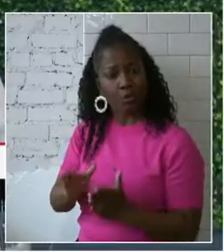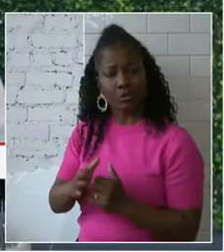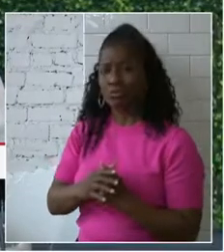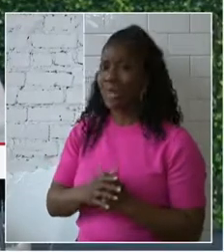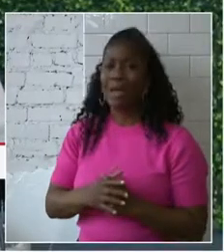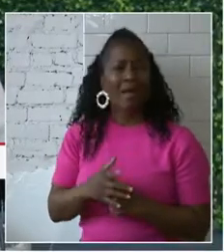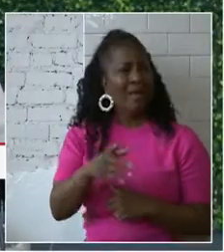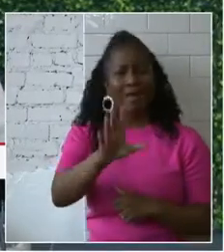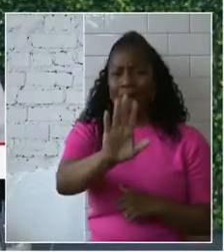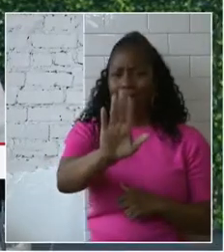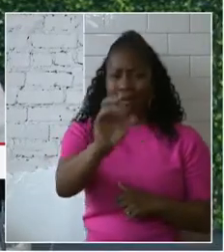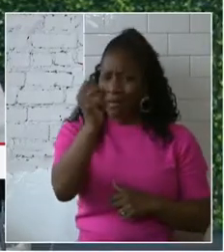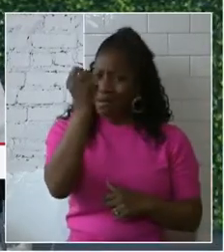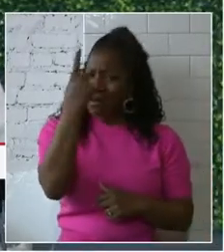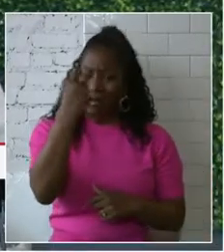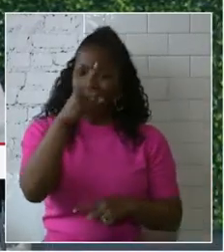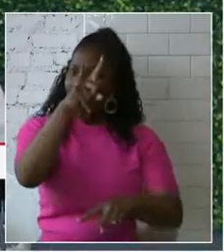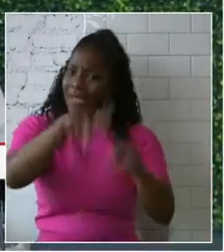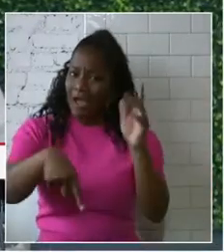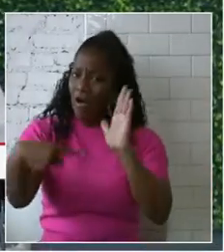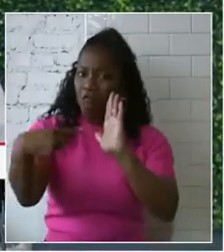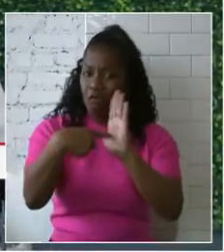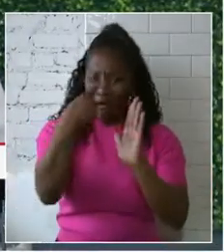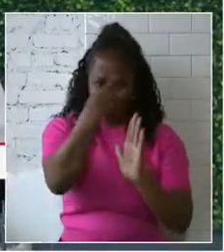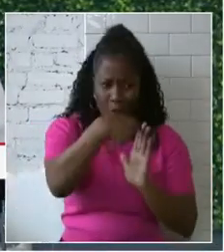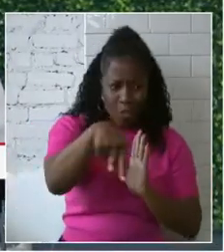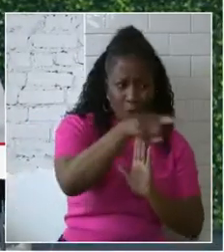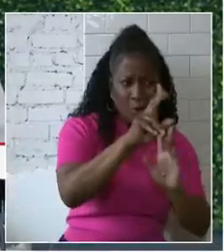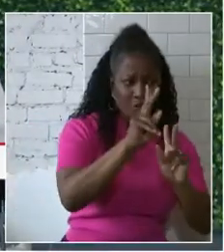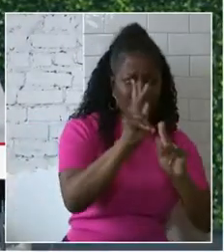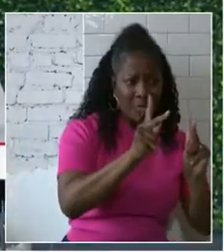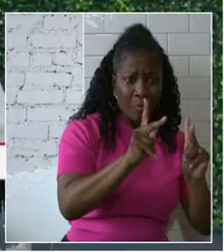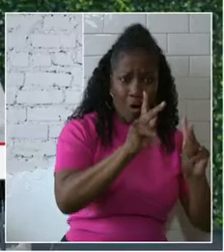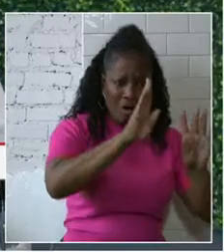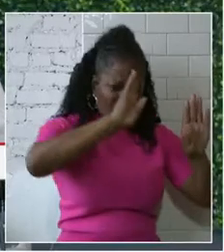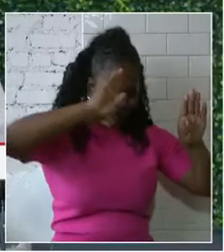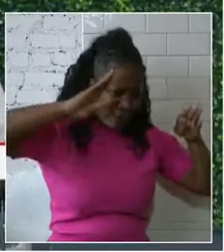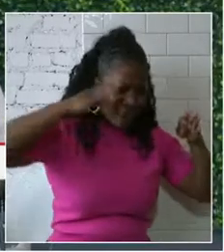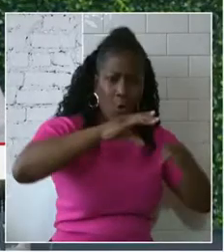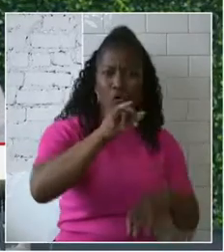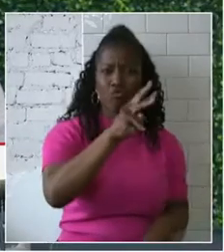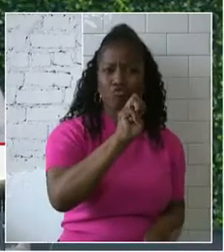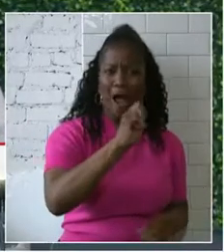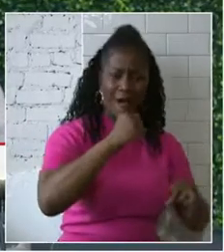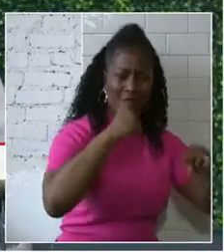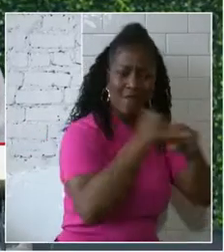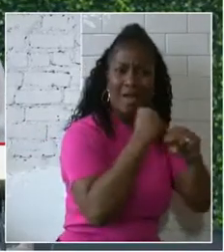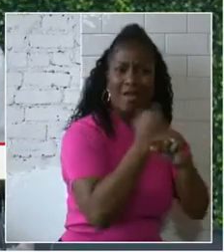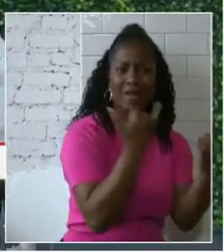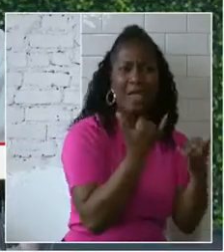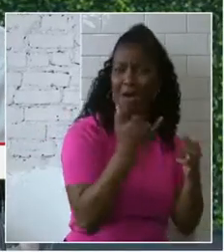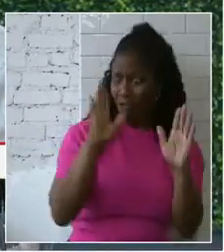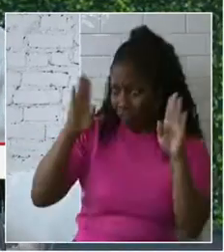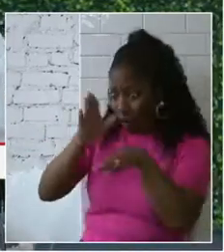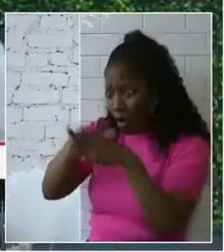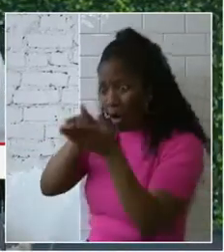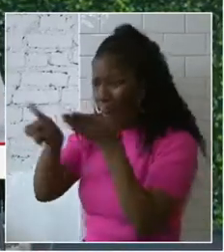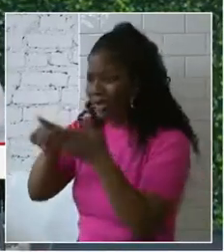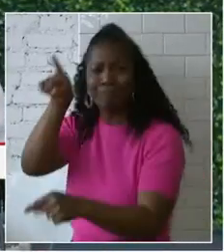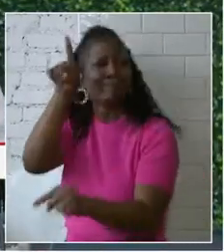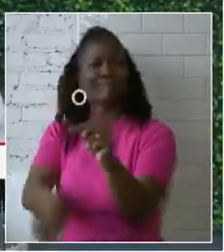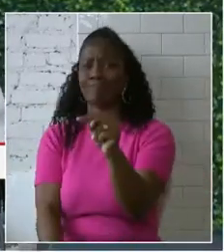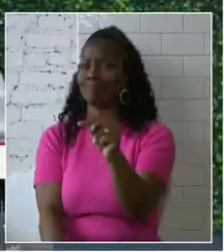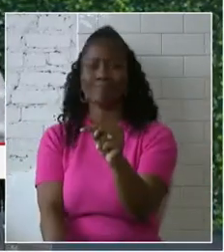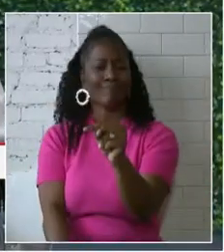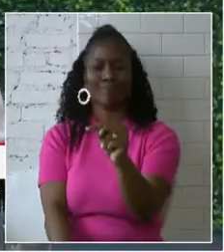those people to be occupied with anything but crime fighting right now. So that would be my concern. If we